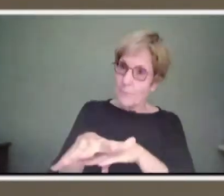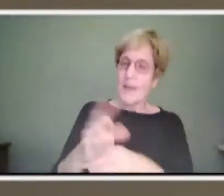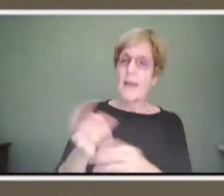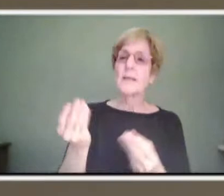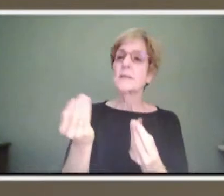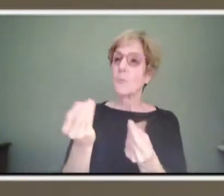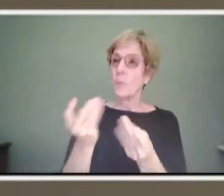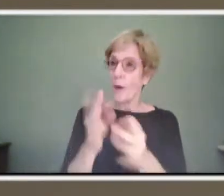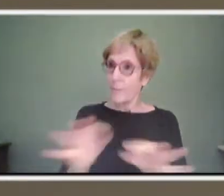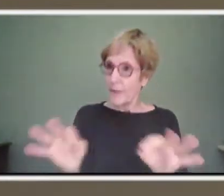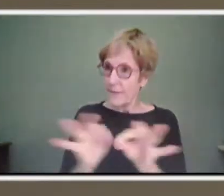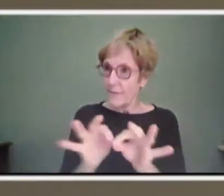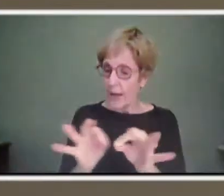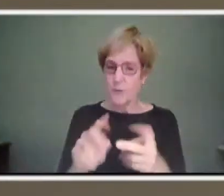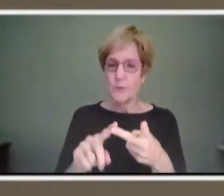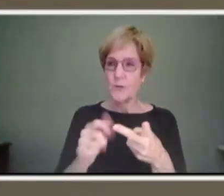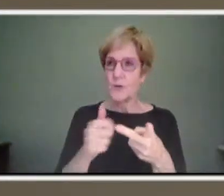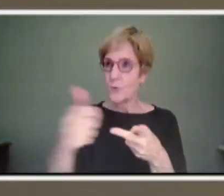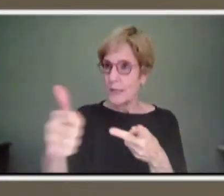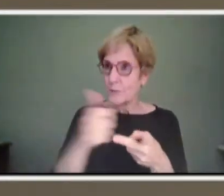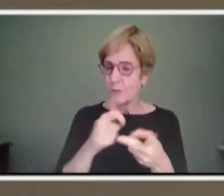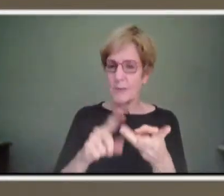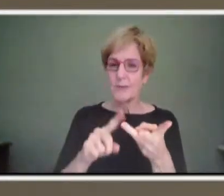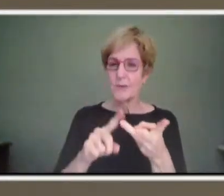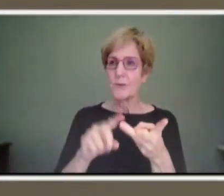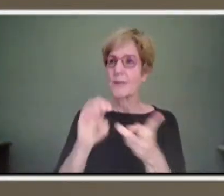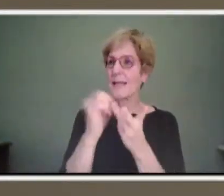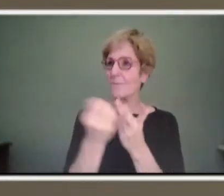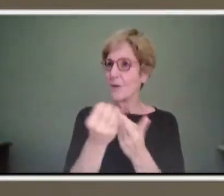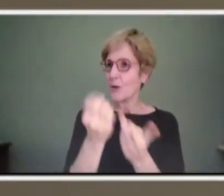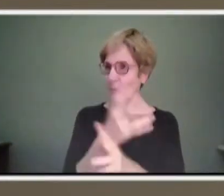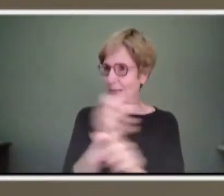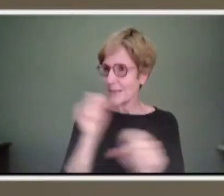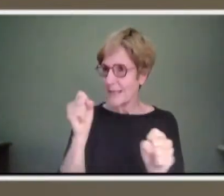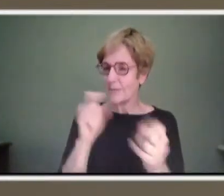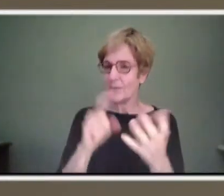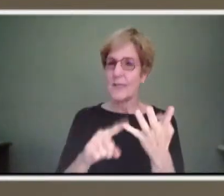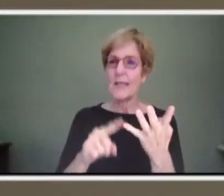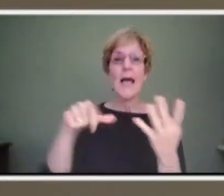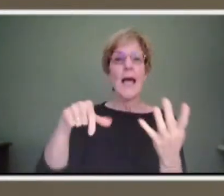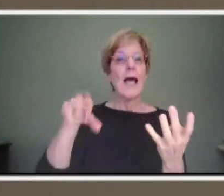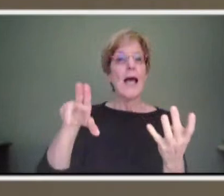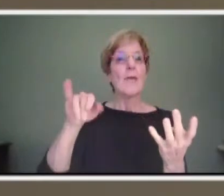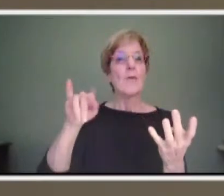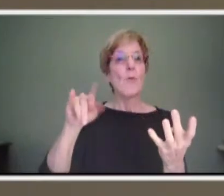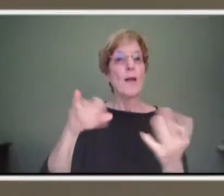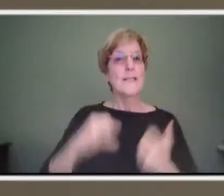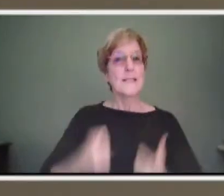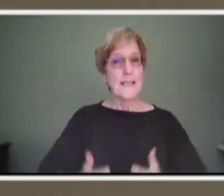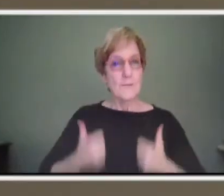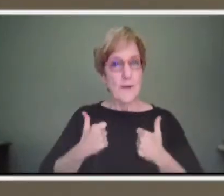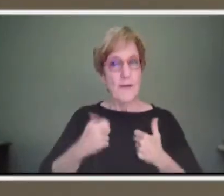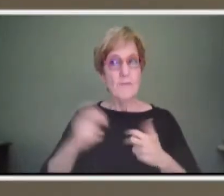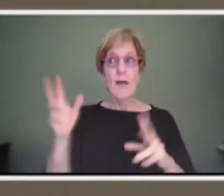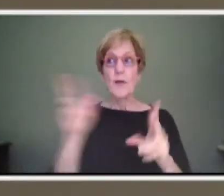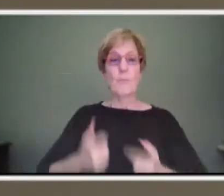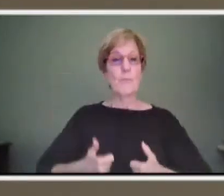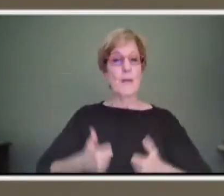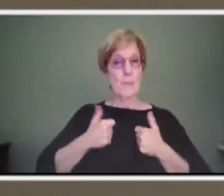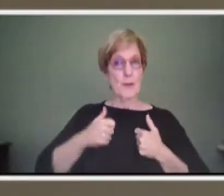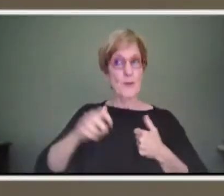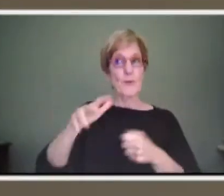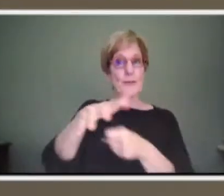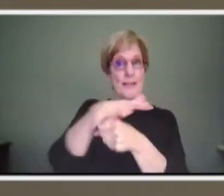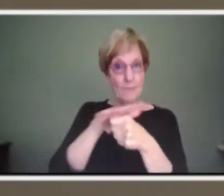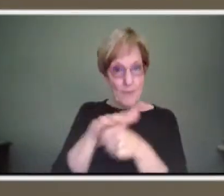values, transportation, environmental safety, and overall quality of life. The residents in the immediate area